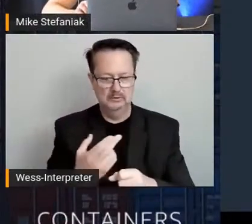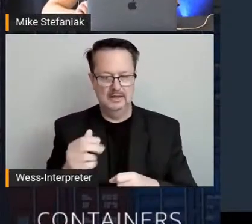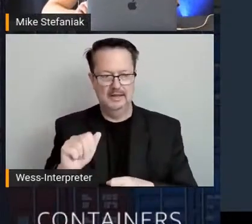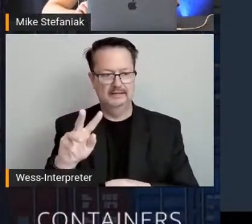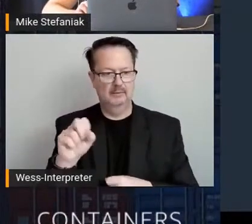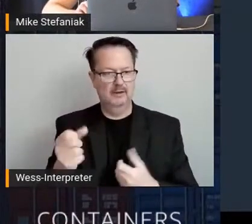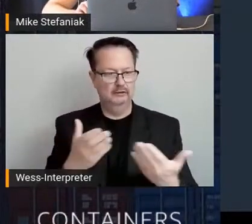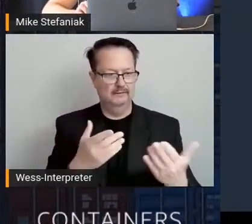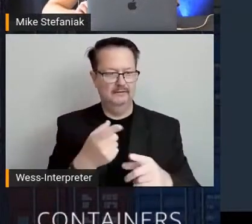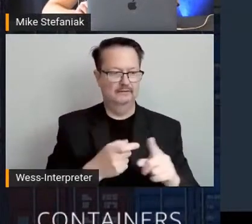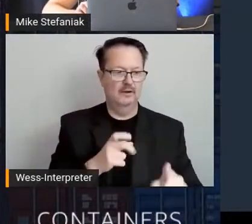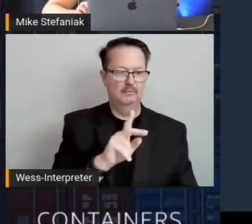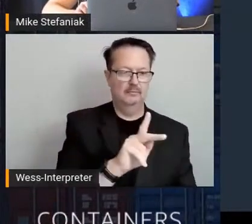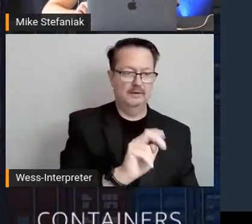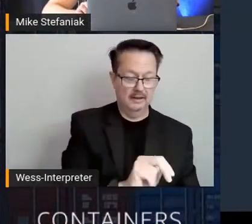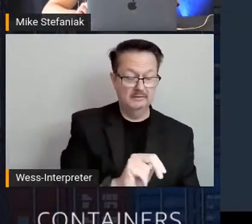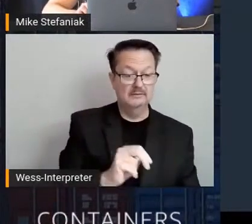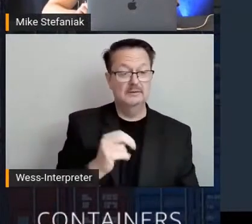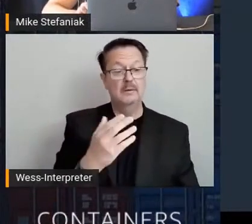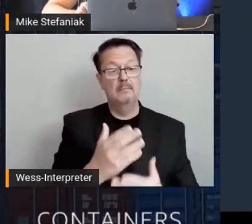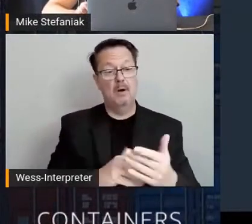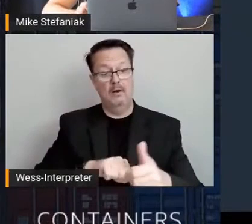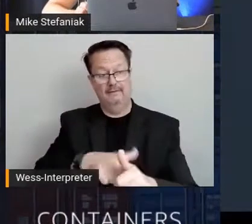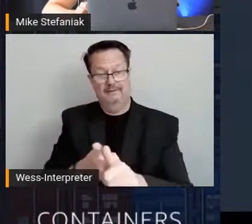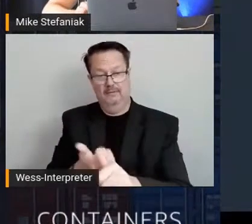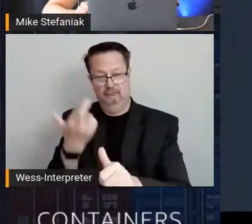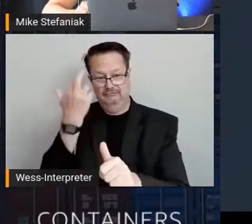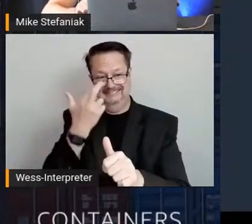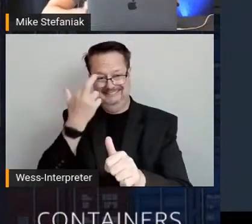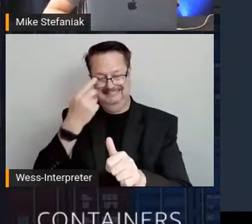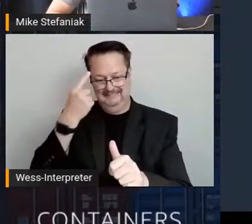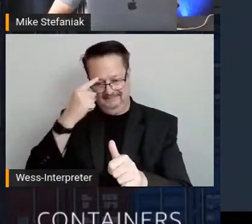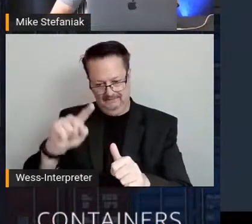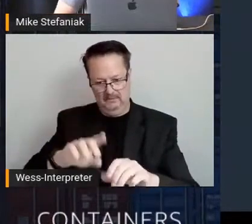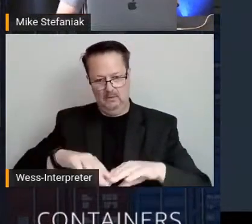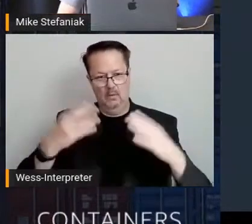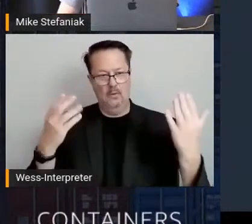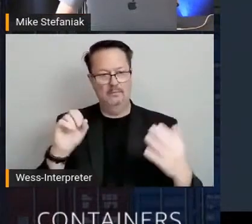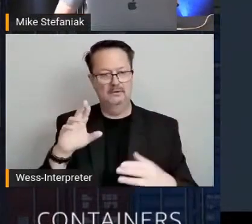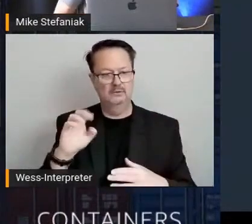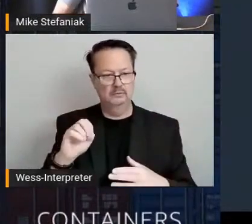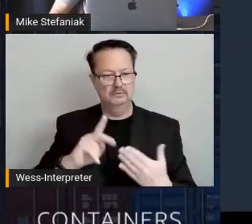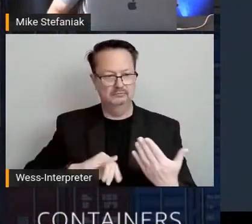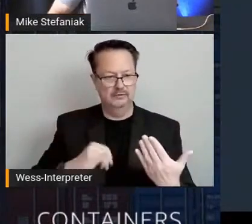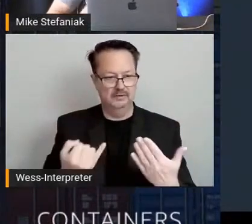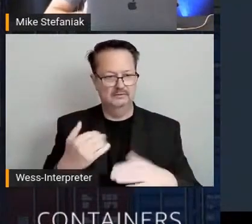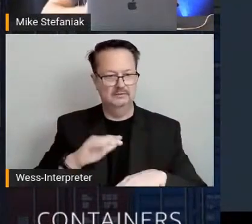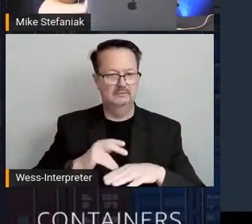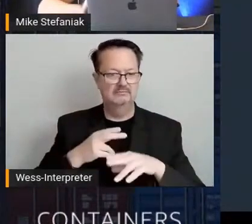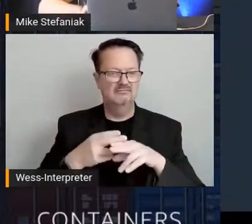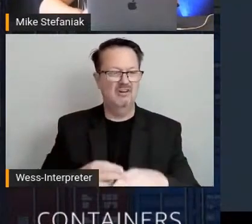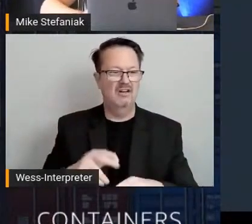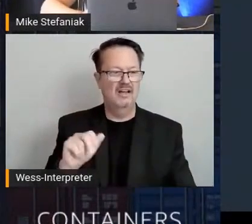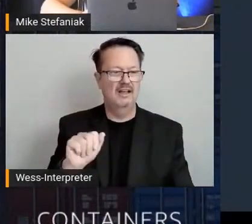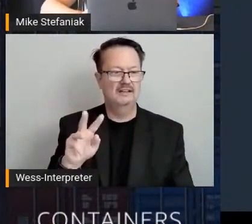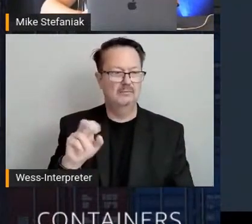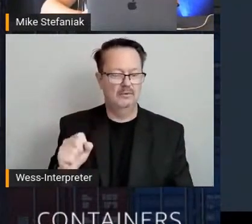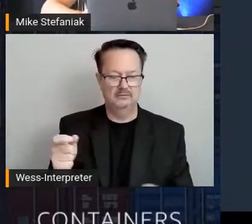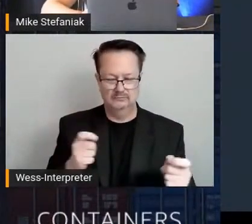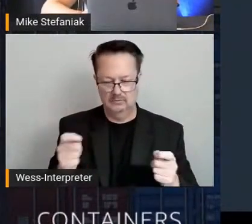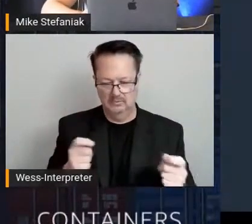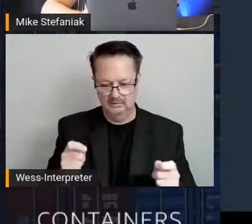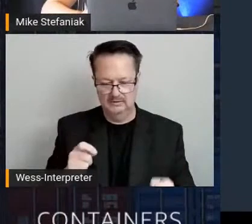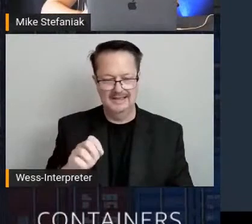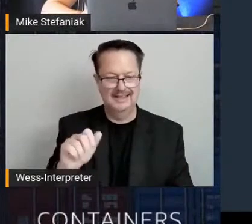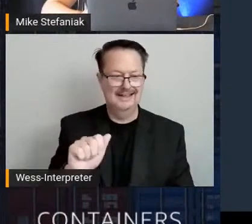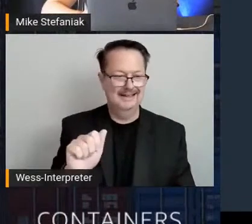of the motivation behind the creation of the open source project called AWS Controllers for Kubernetes, ACK,